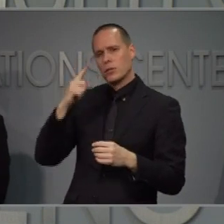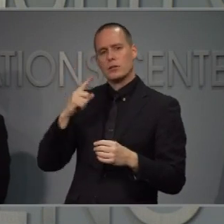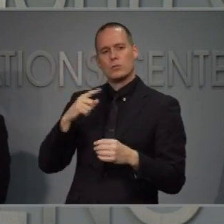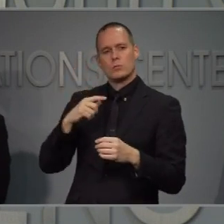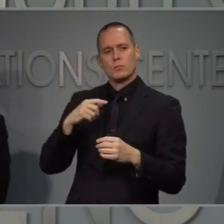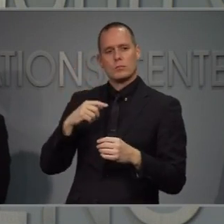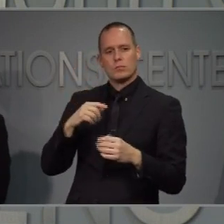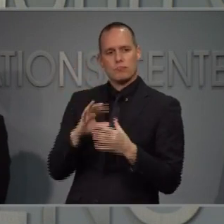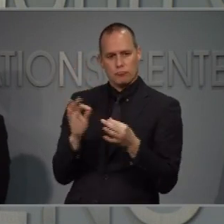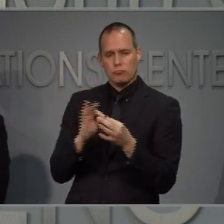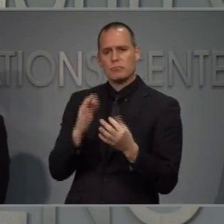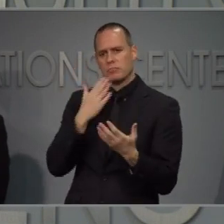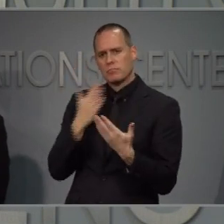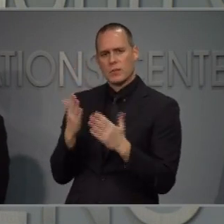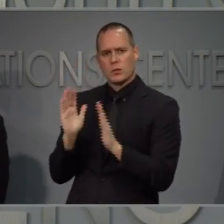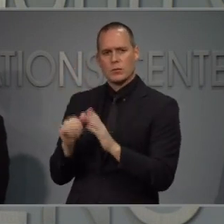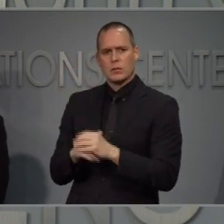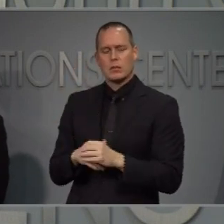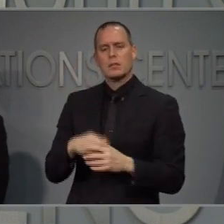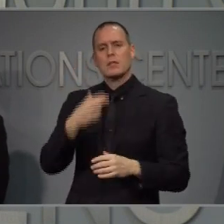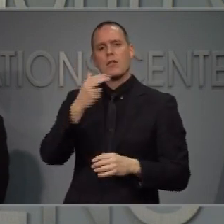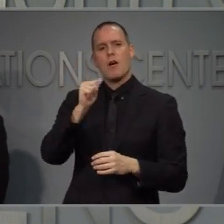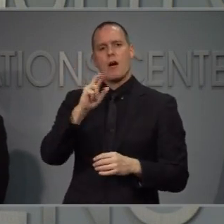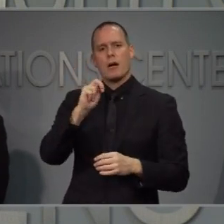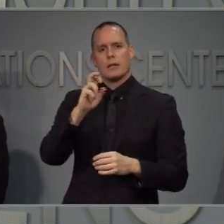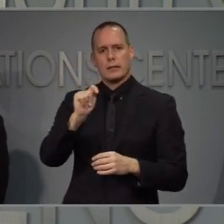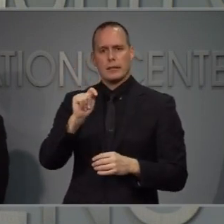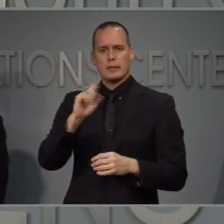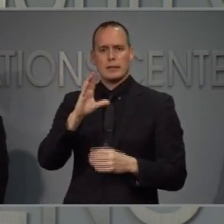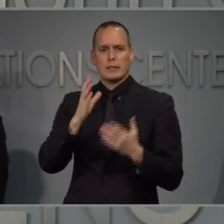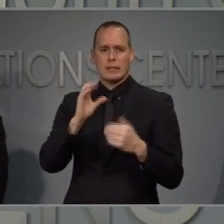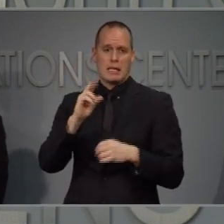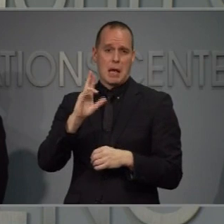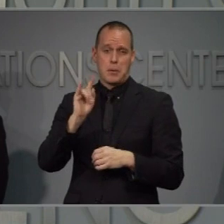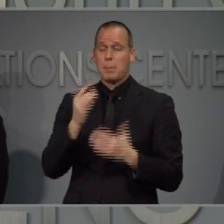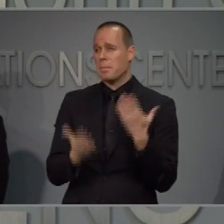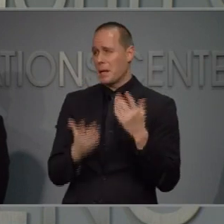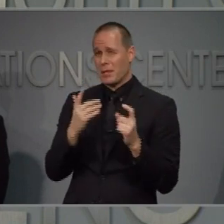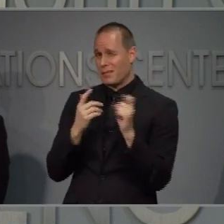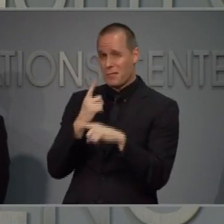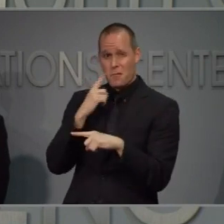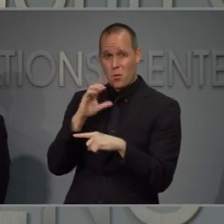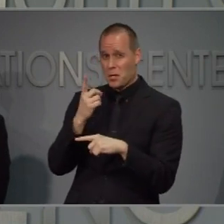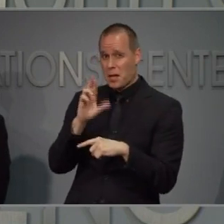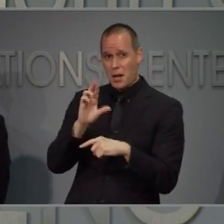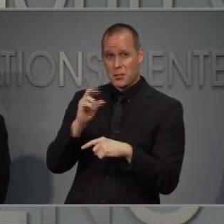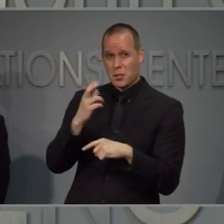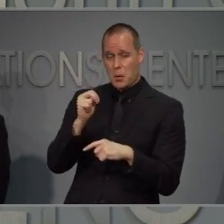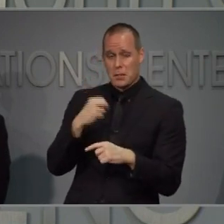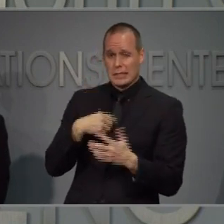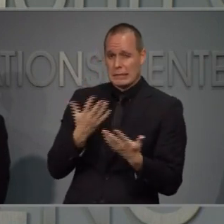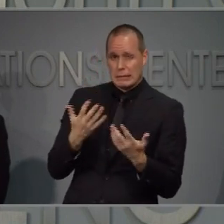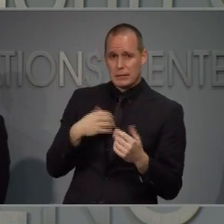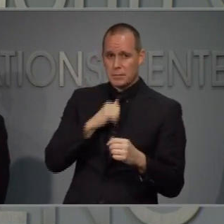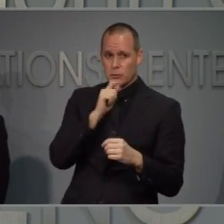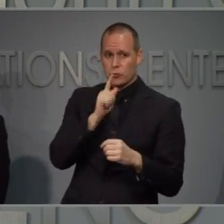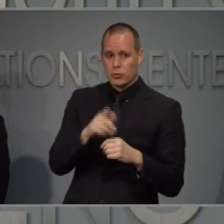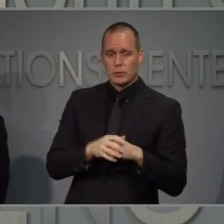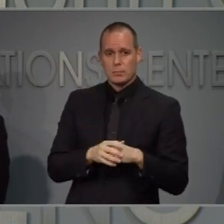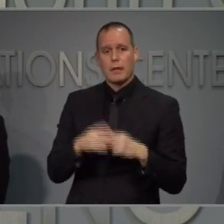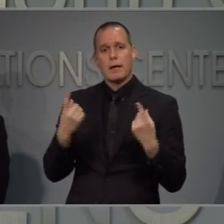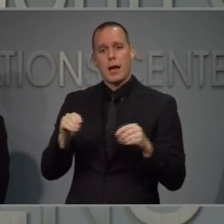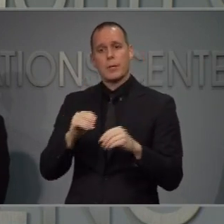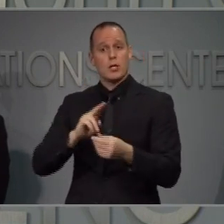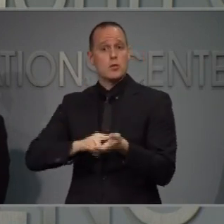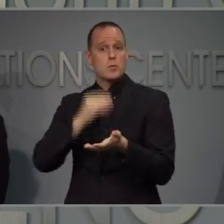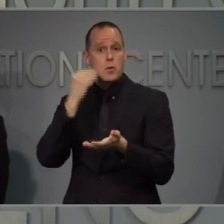Done. In Harnett County, and this may be more for Dr. Cohen, I'm not positive, but in Harnett County, we had an outbreak at a